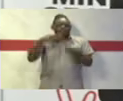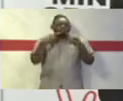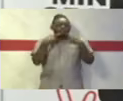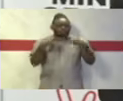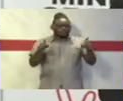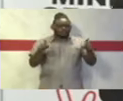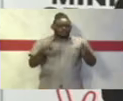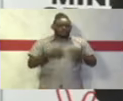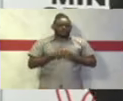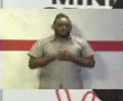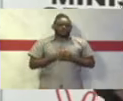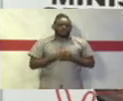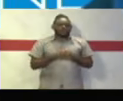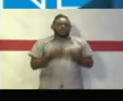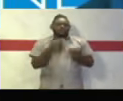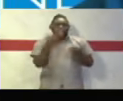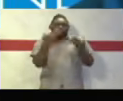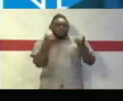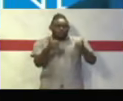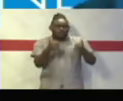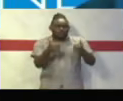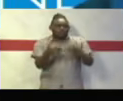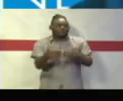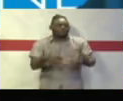Prior Bihari, azpnews.com.